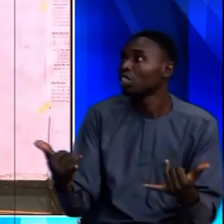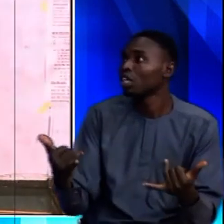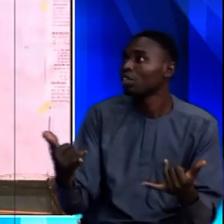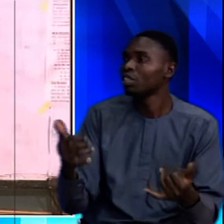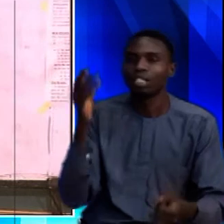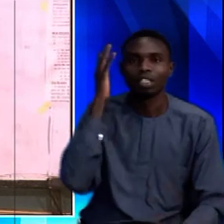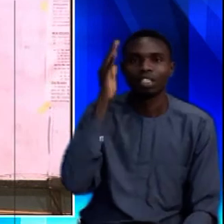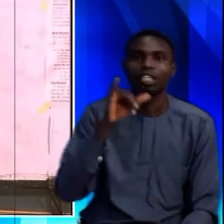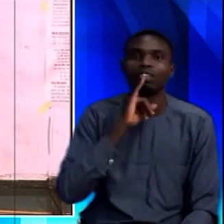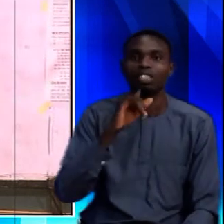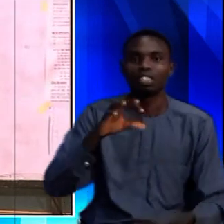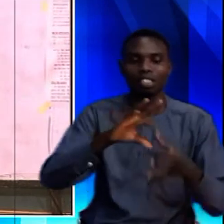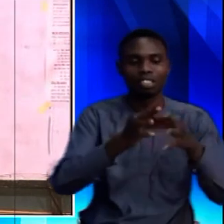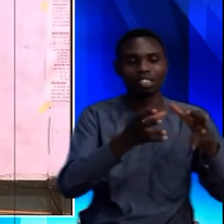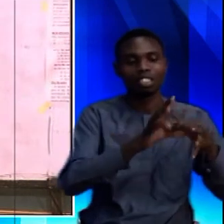distribution.